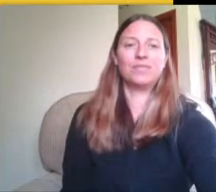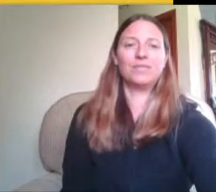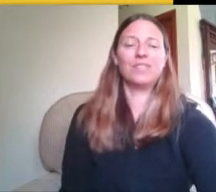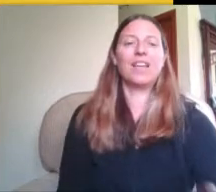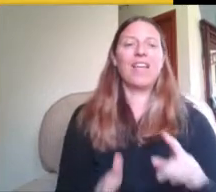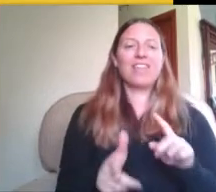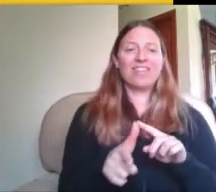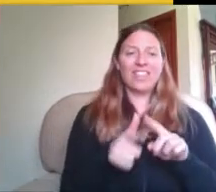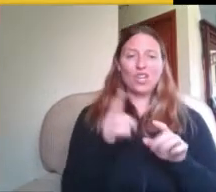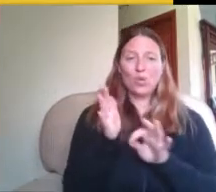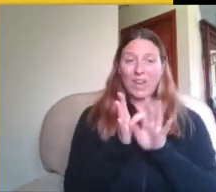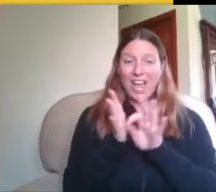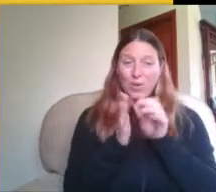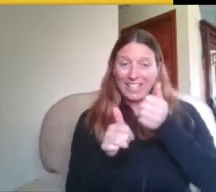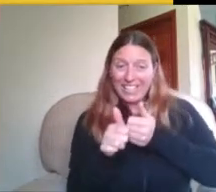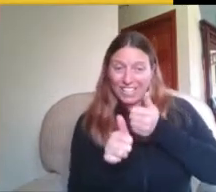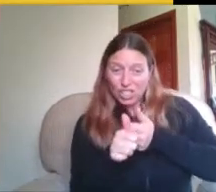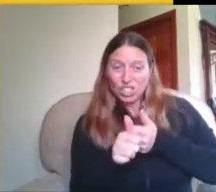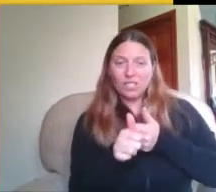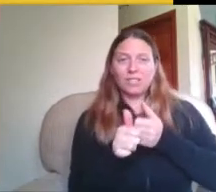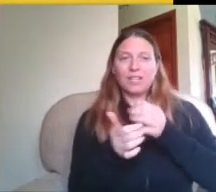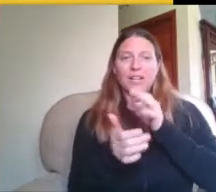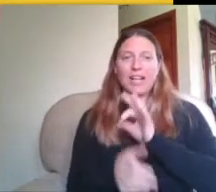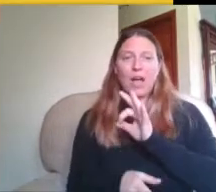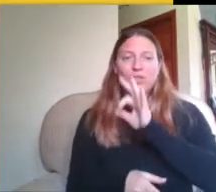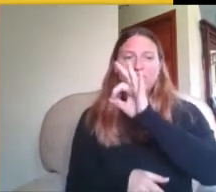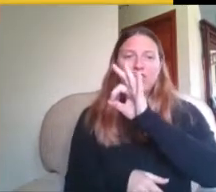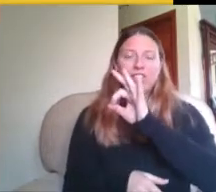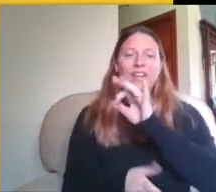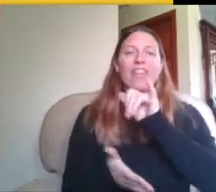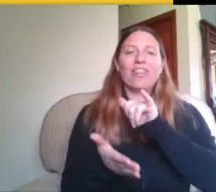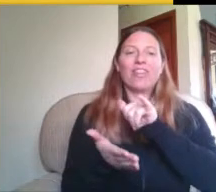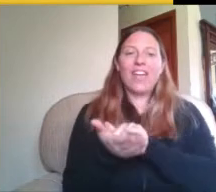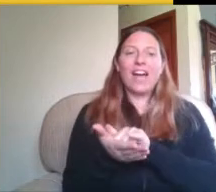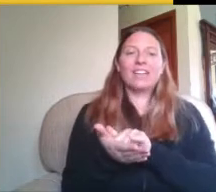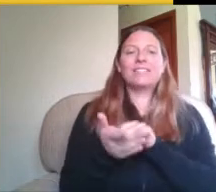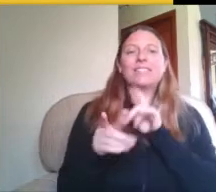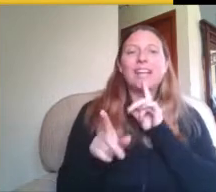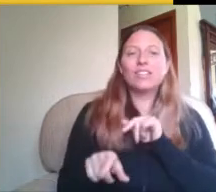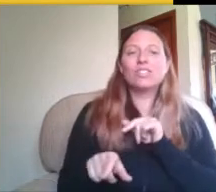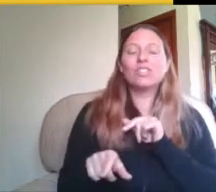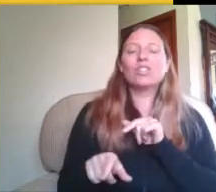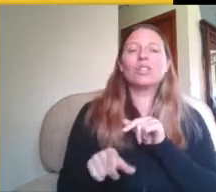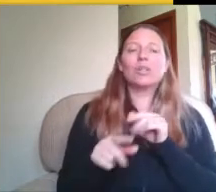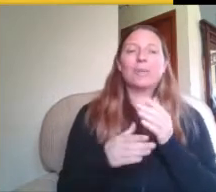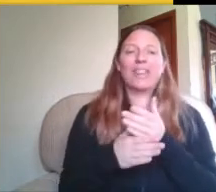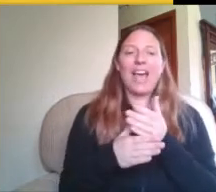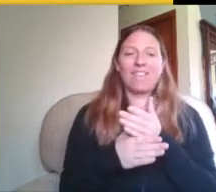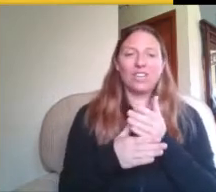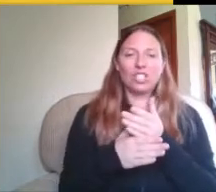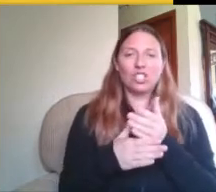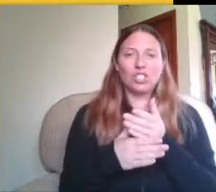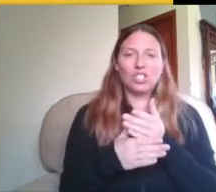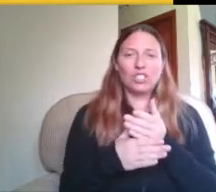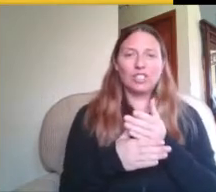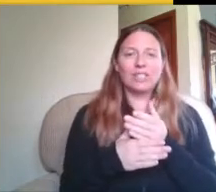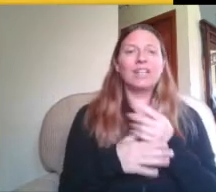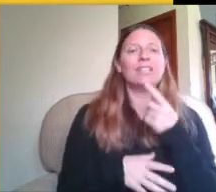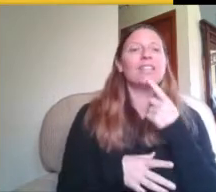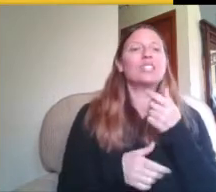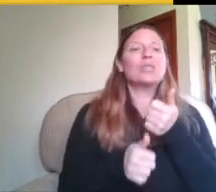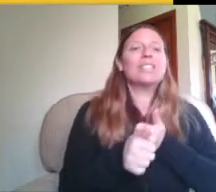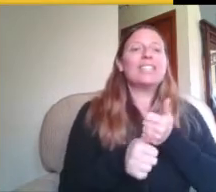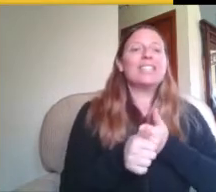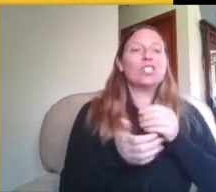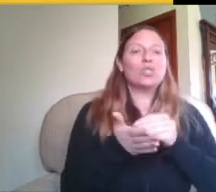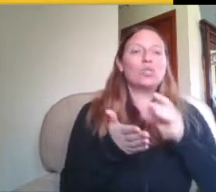So the number of counters in each stack is the mean or average. It tells you the number of arrowheads each